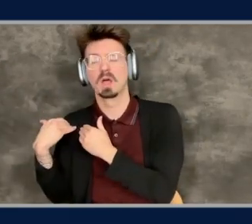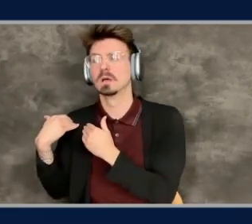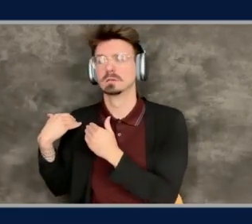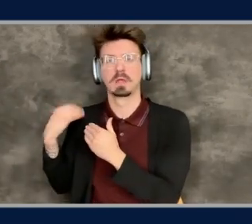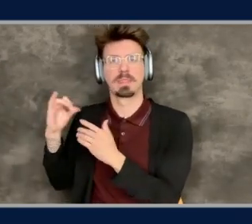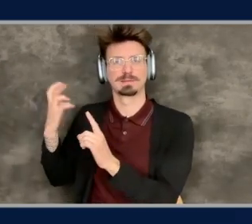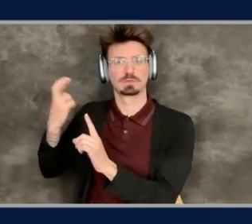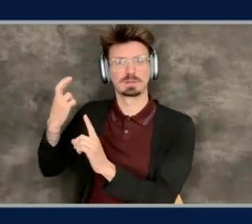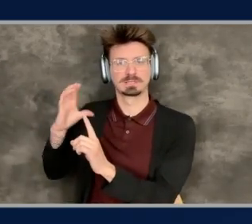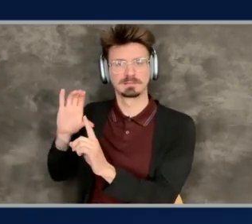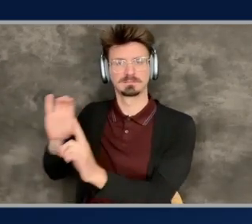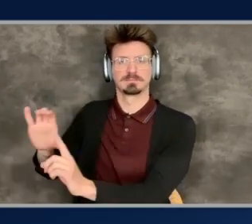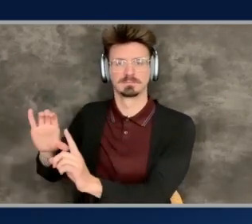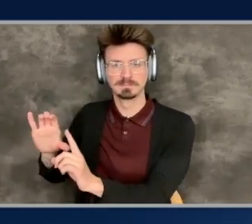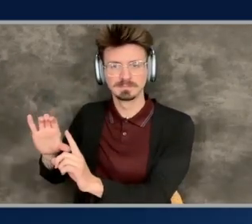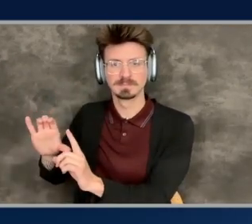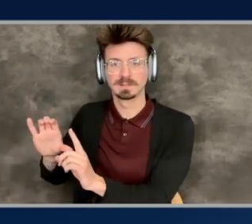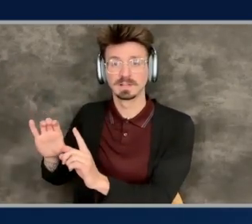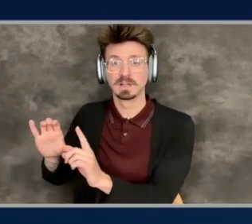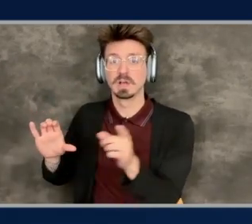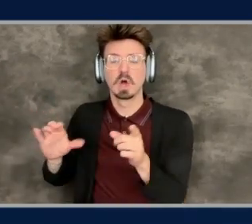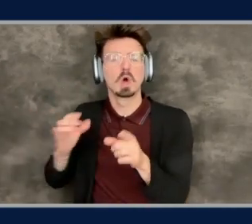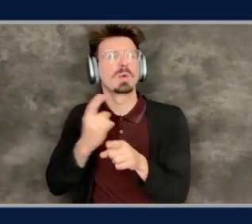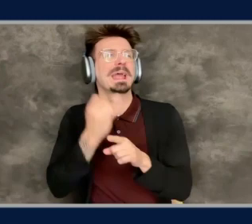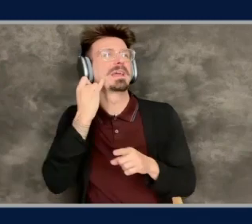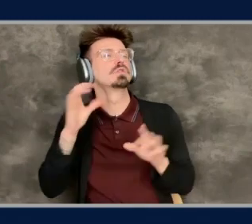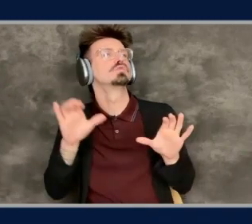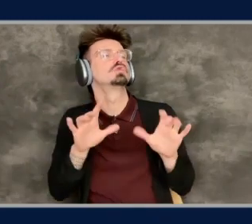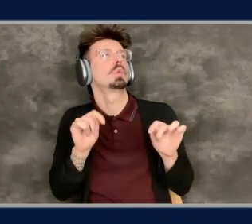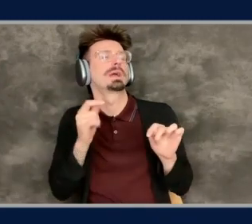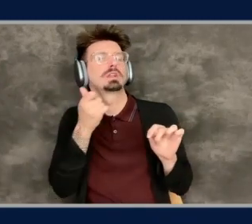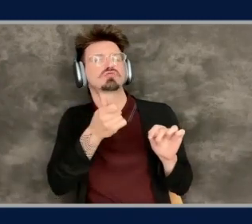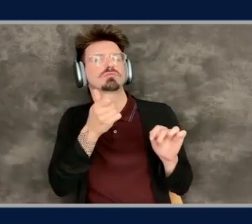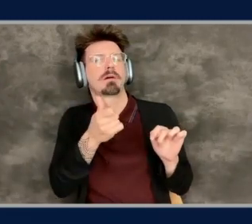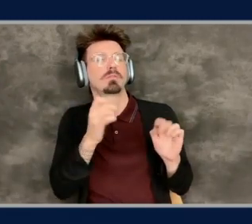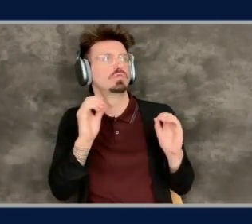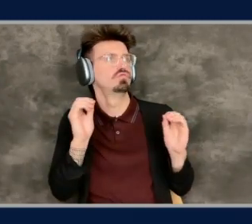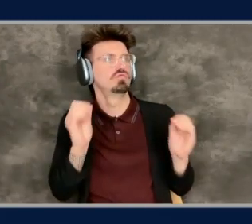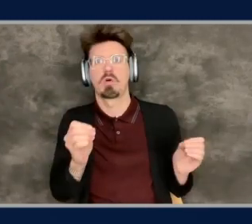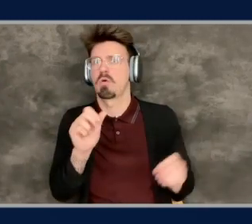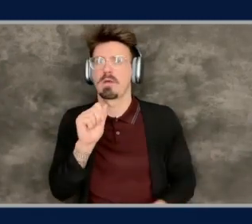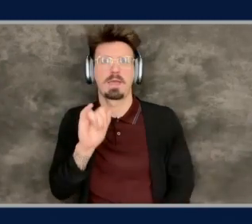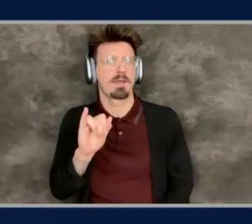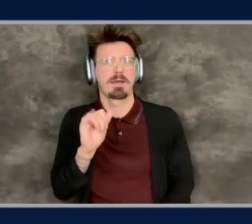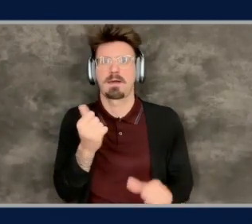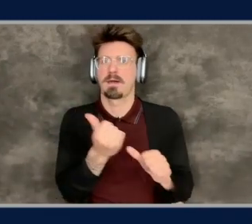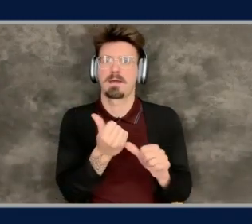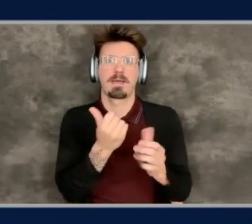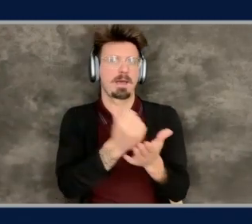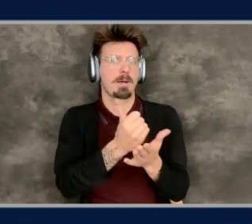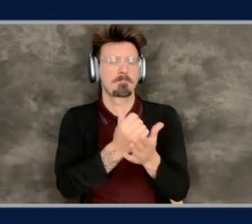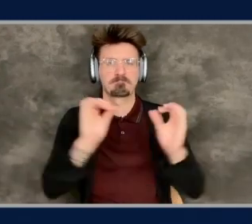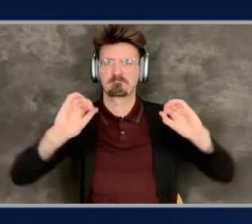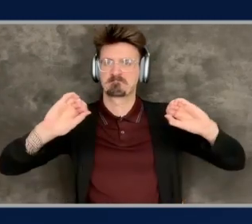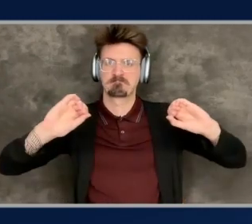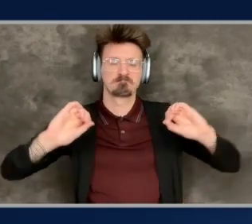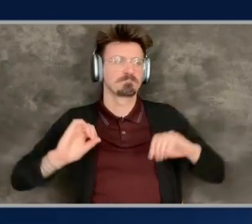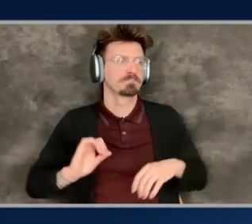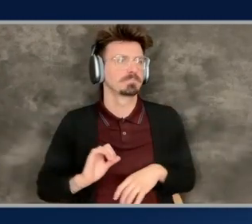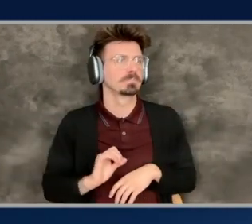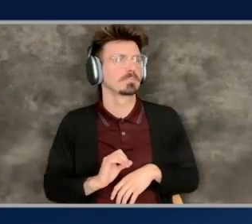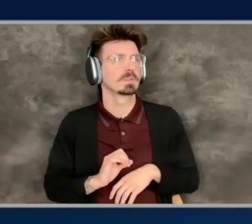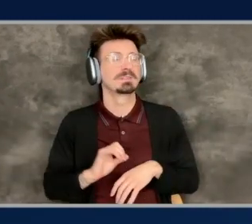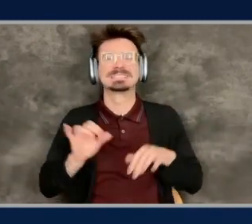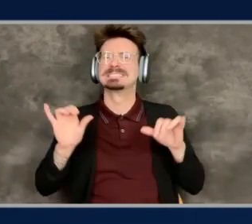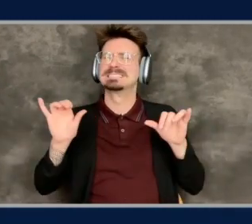developer if does you something. If you were to do this yourself, right? Without exactly. any AI assistance at all, yep. you would have exactly the same setup that you're talking about. Yep.